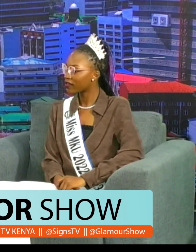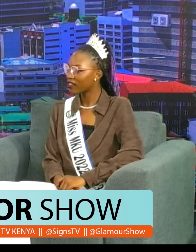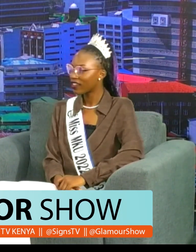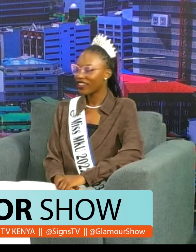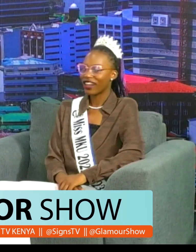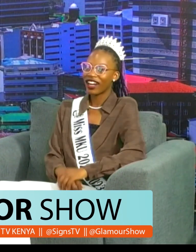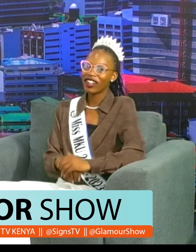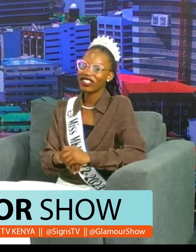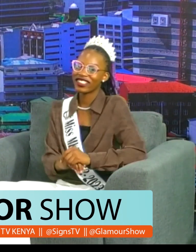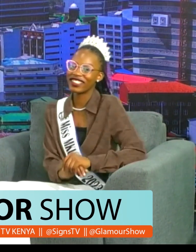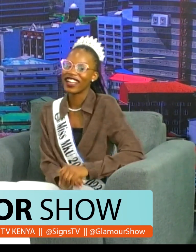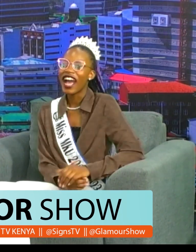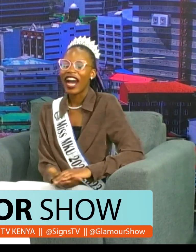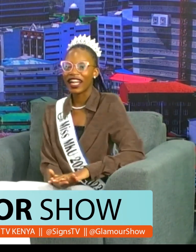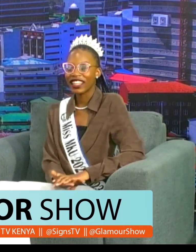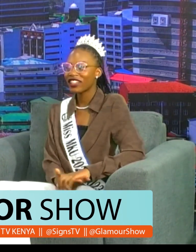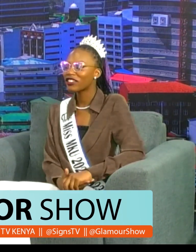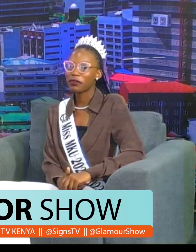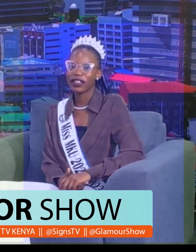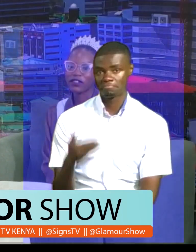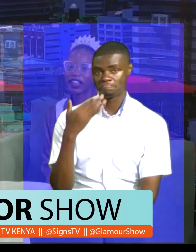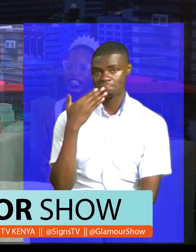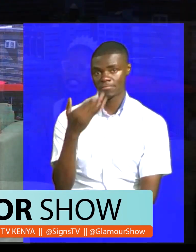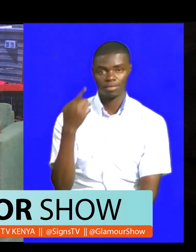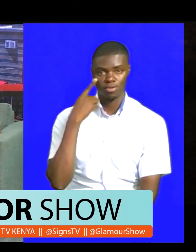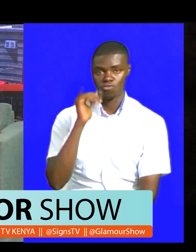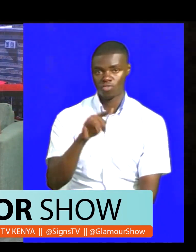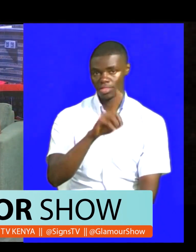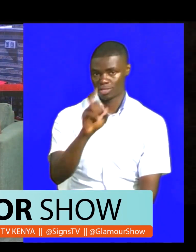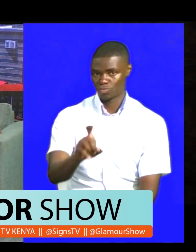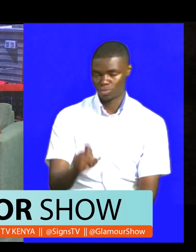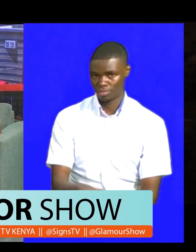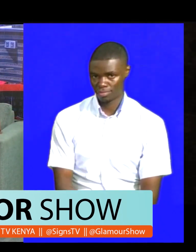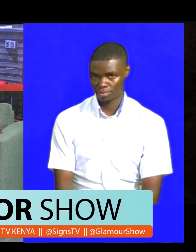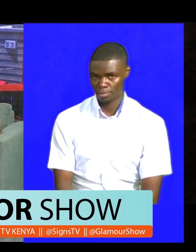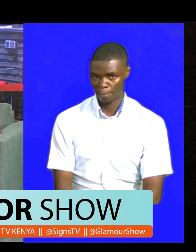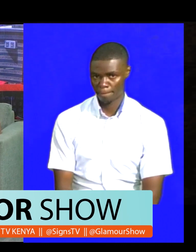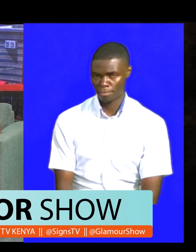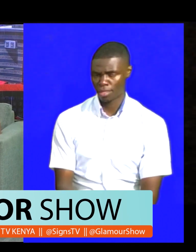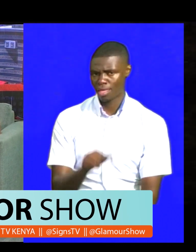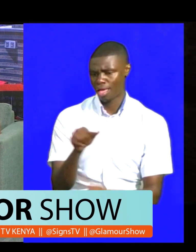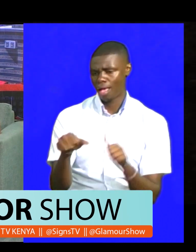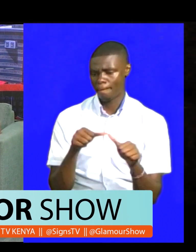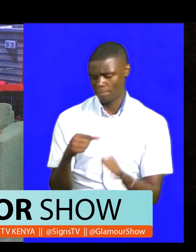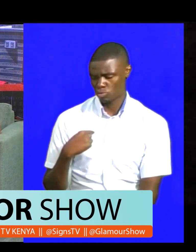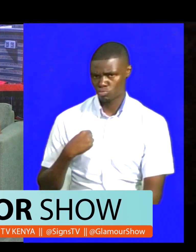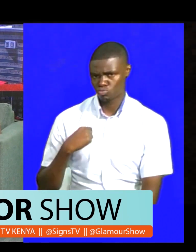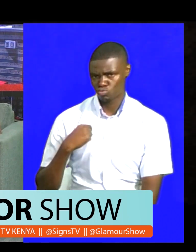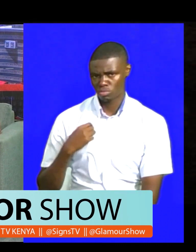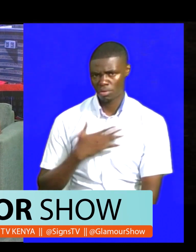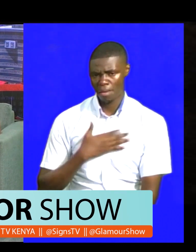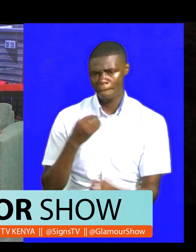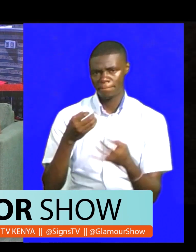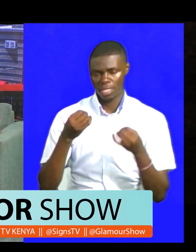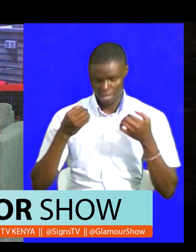you? Oh, thank you so much for that. And about my dresses, most of my